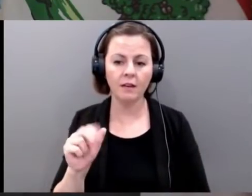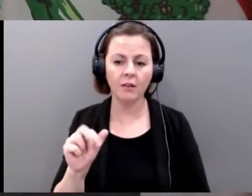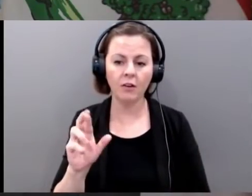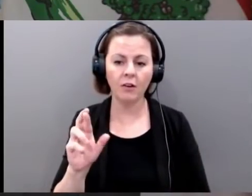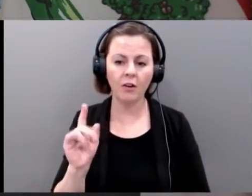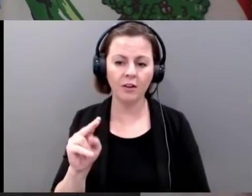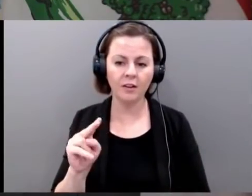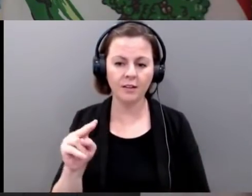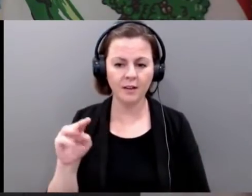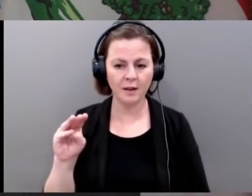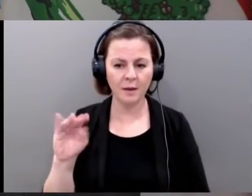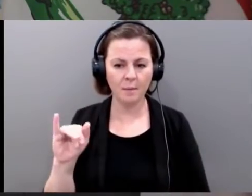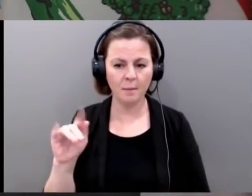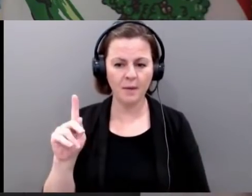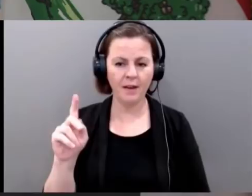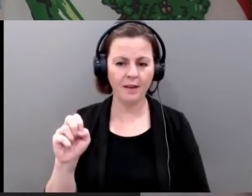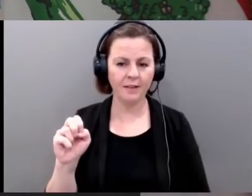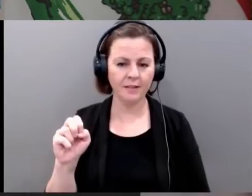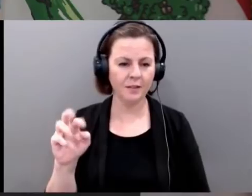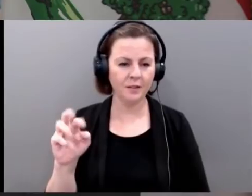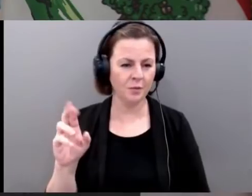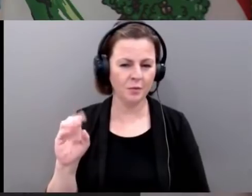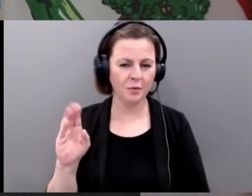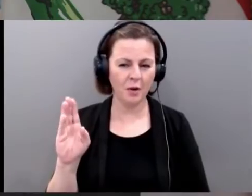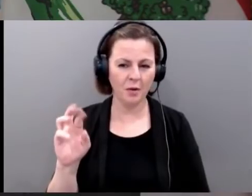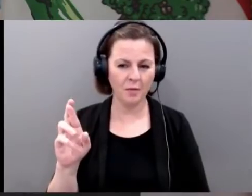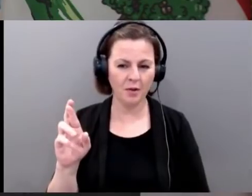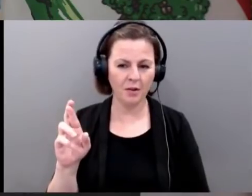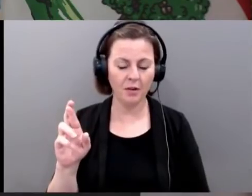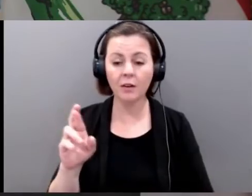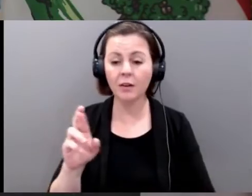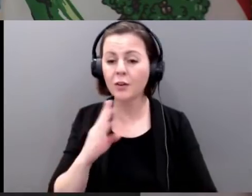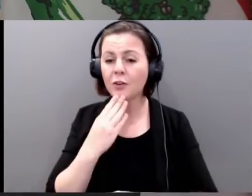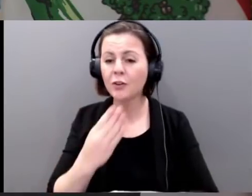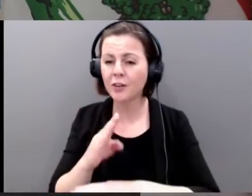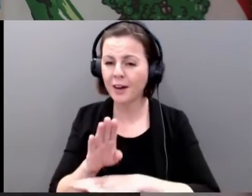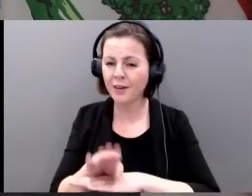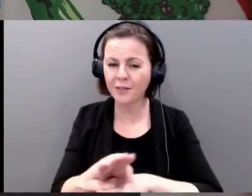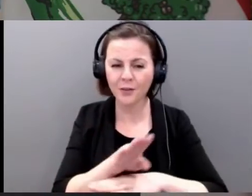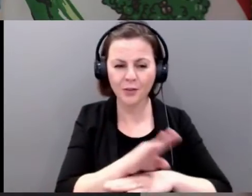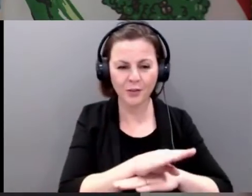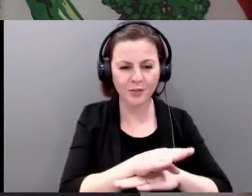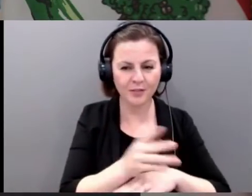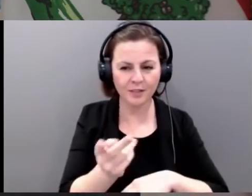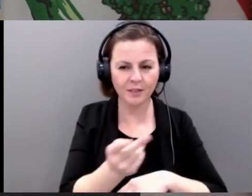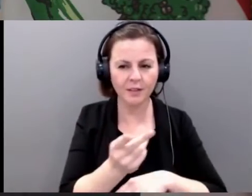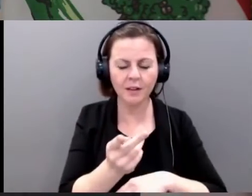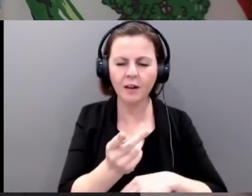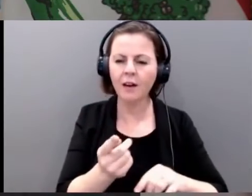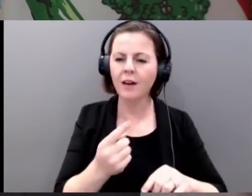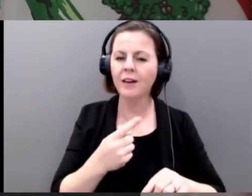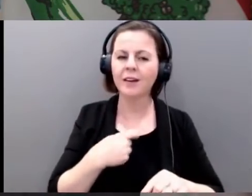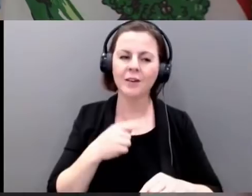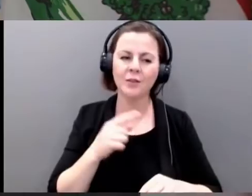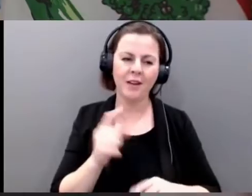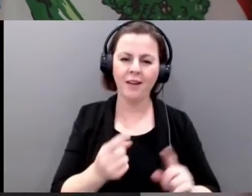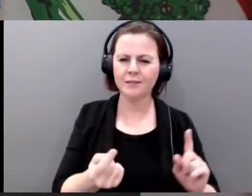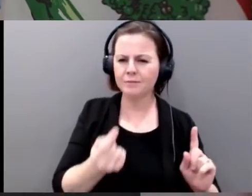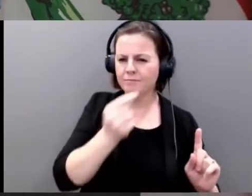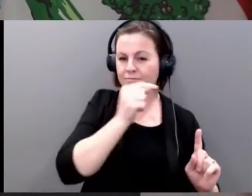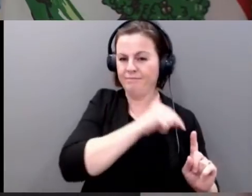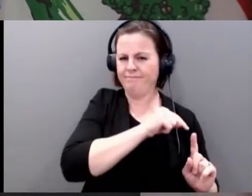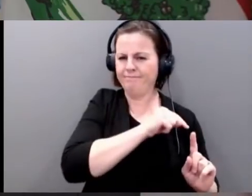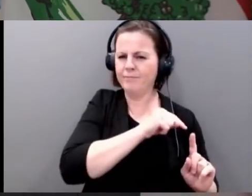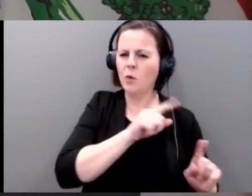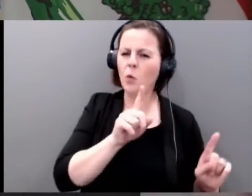Good afternoon to you both. I guess my first question is around the source. I know early contact